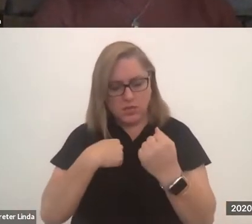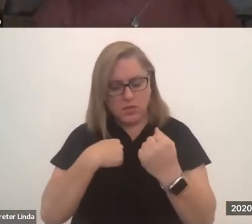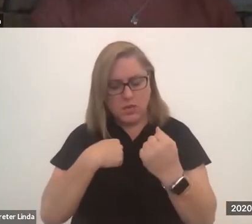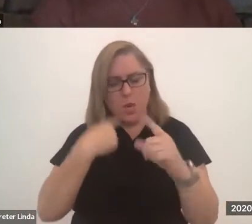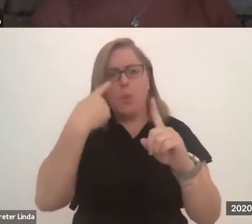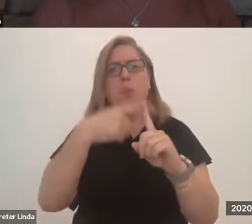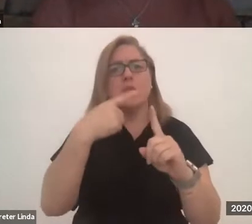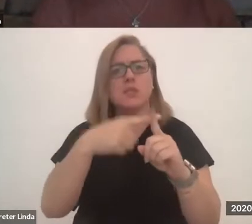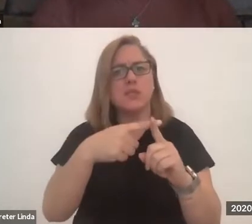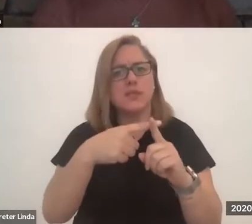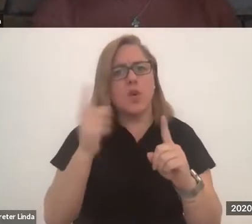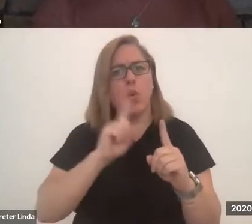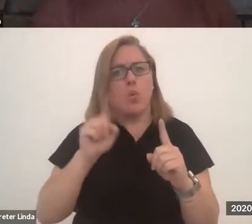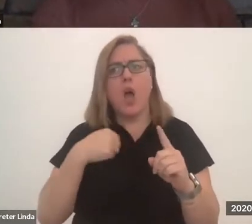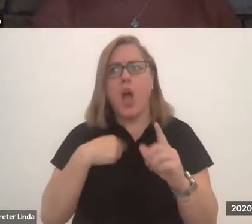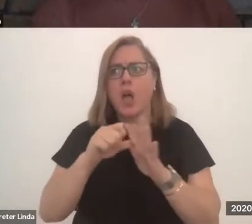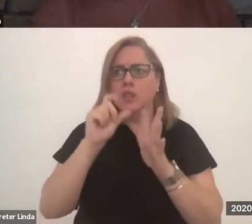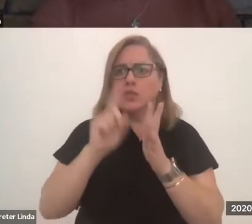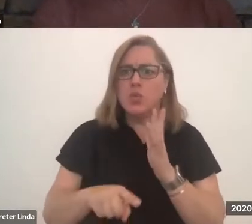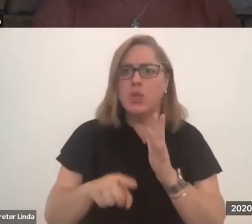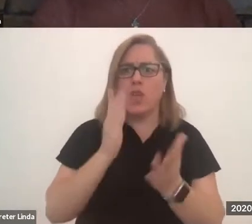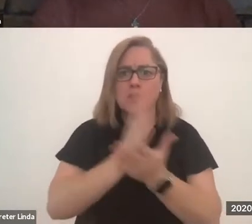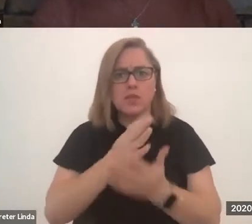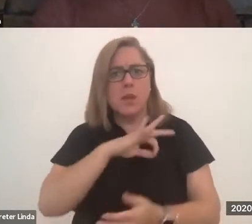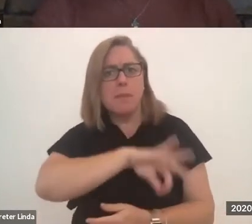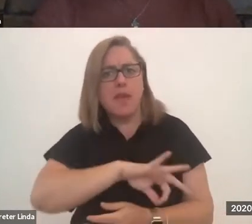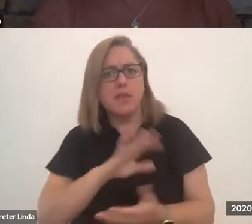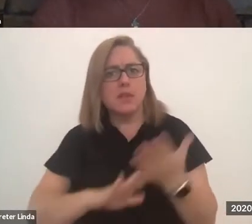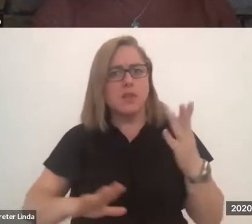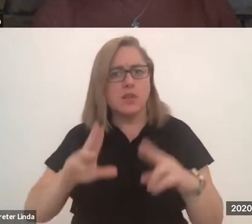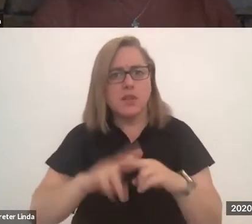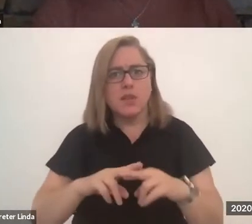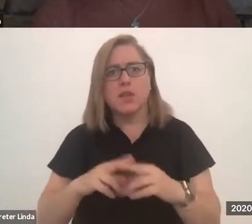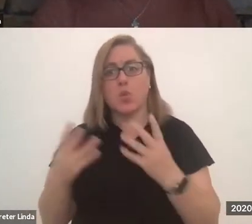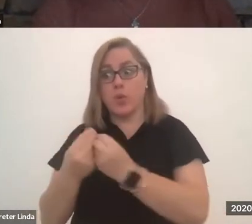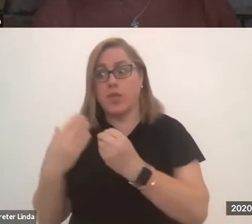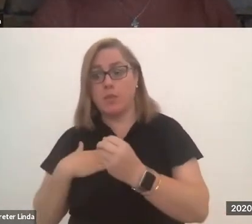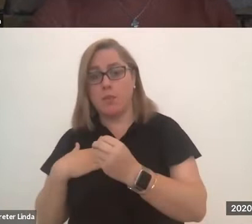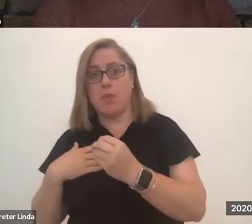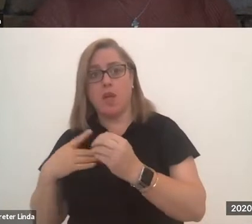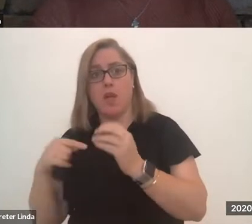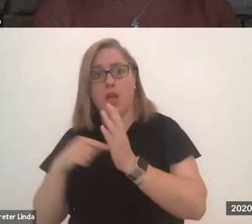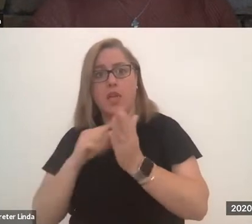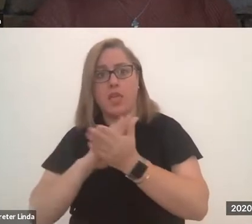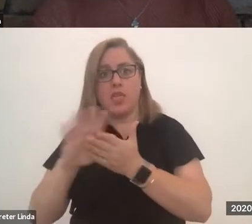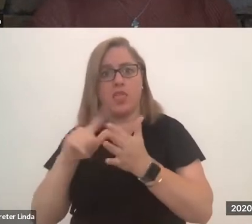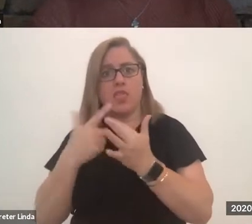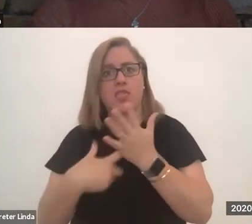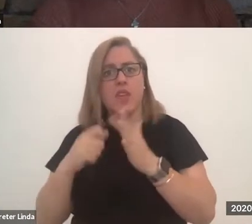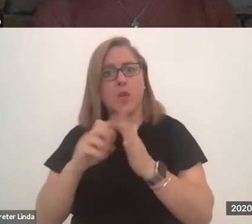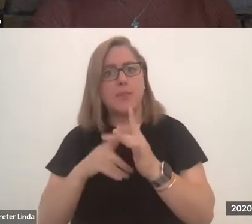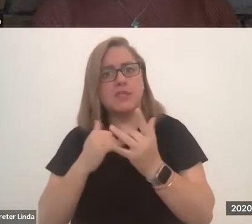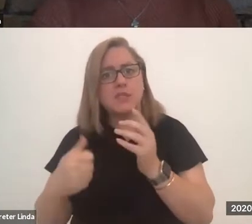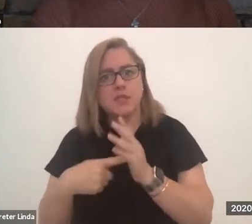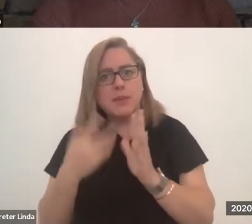that the tools that I had created with my therapist particularly, but also through my own work, that were going to